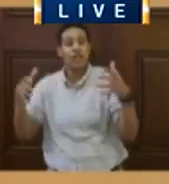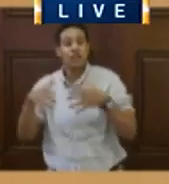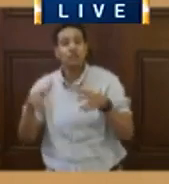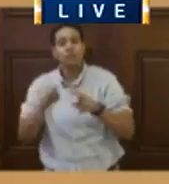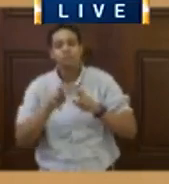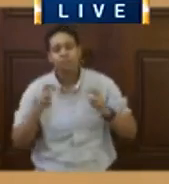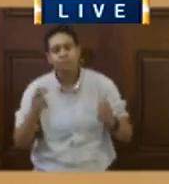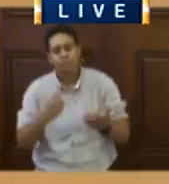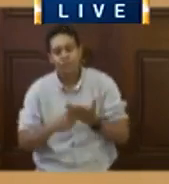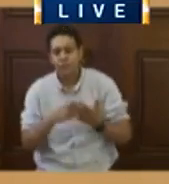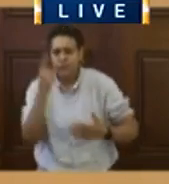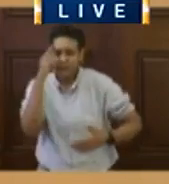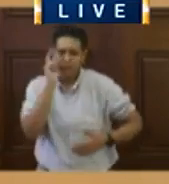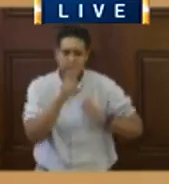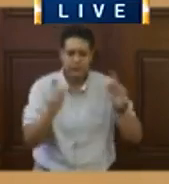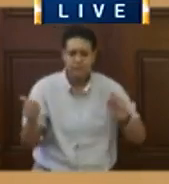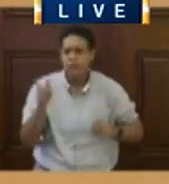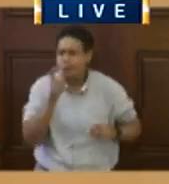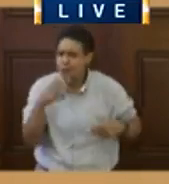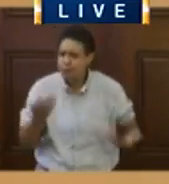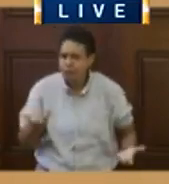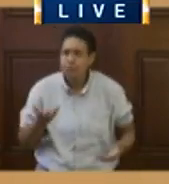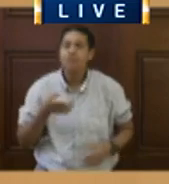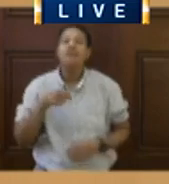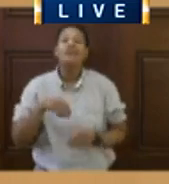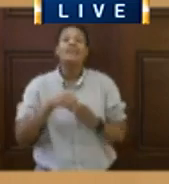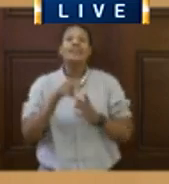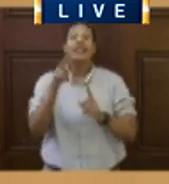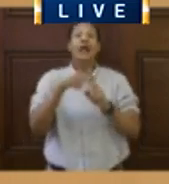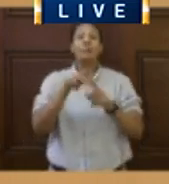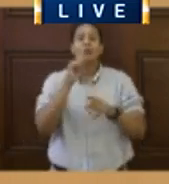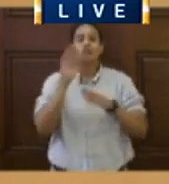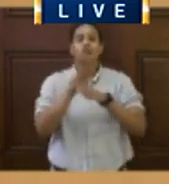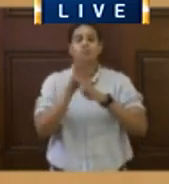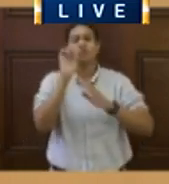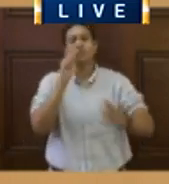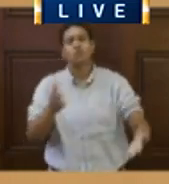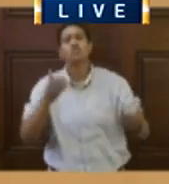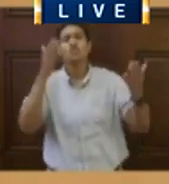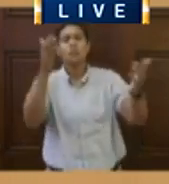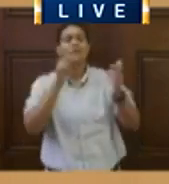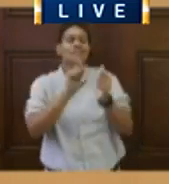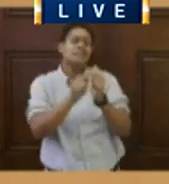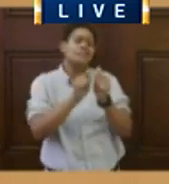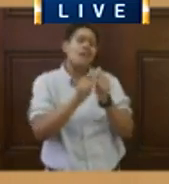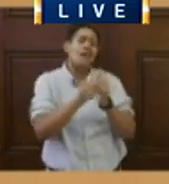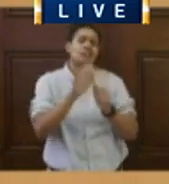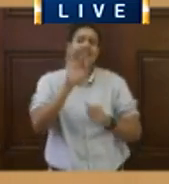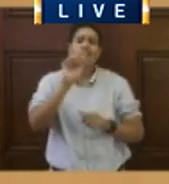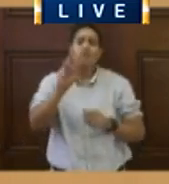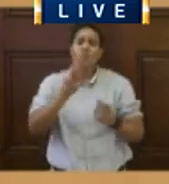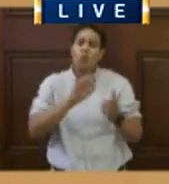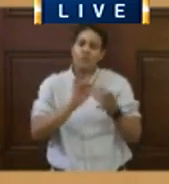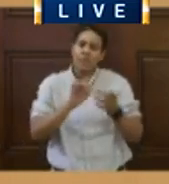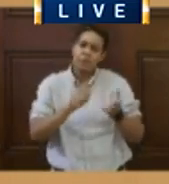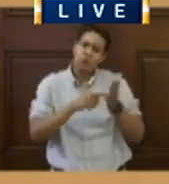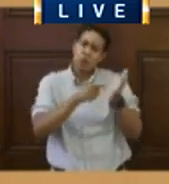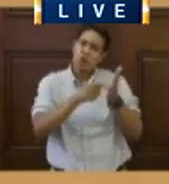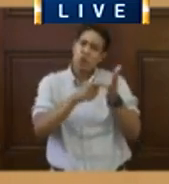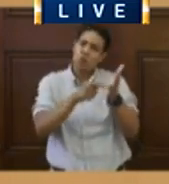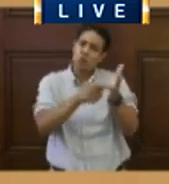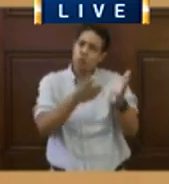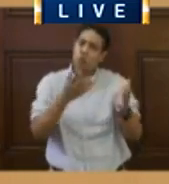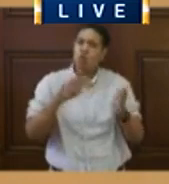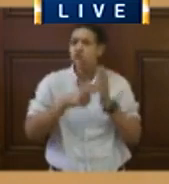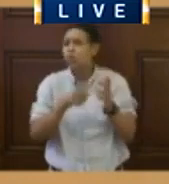application, the business will submit projected cash flow statements over the next few months. They'll submit some form of management